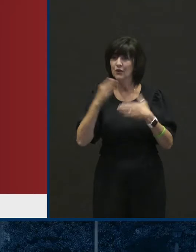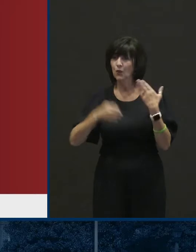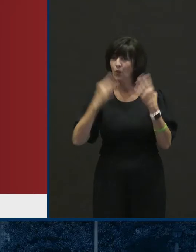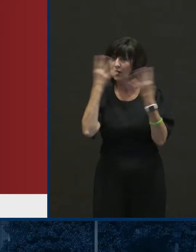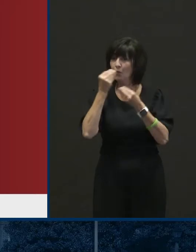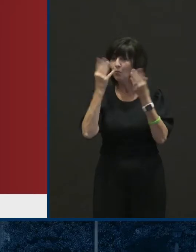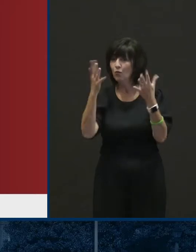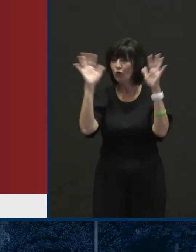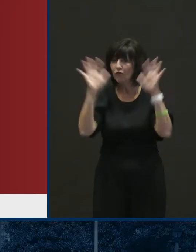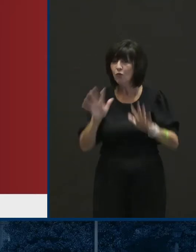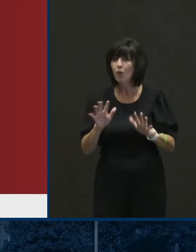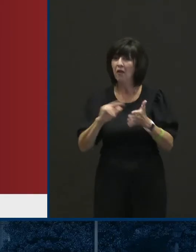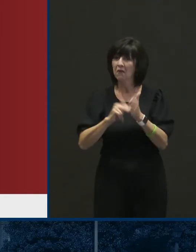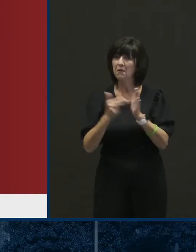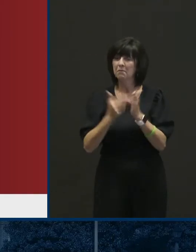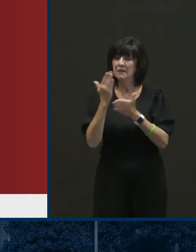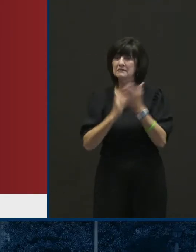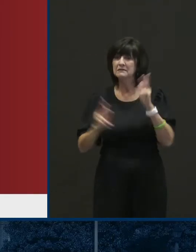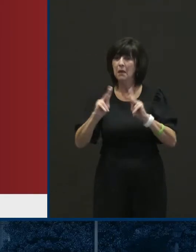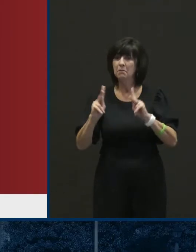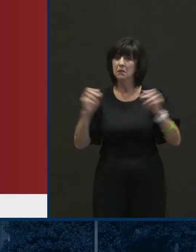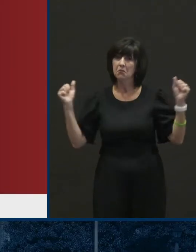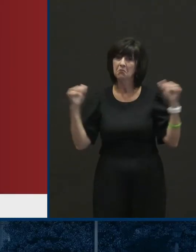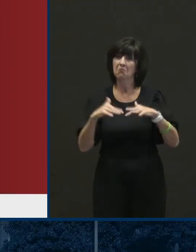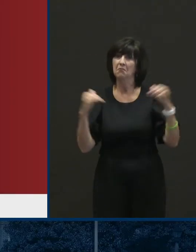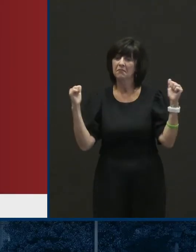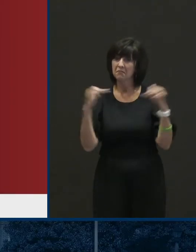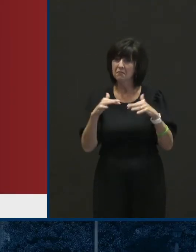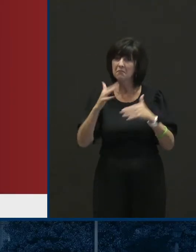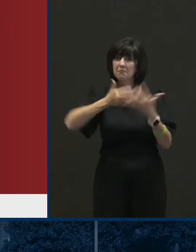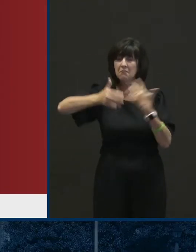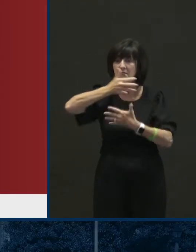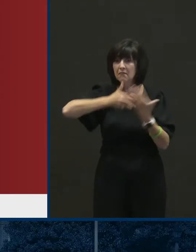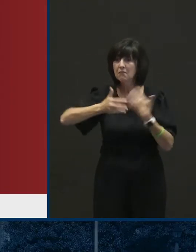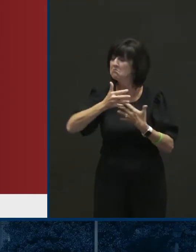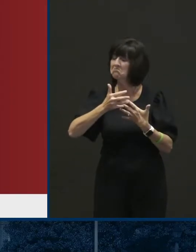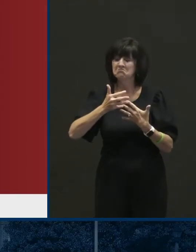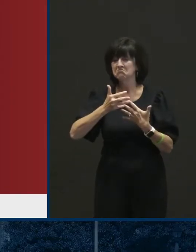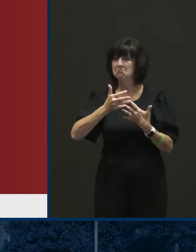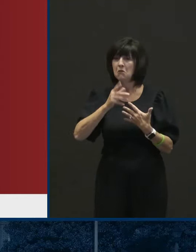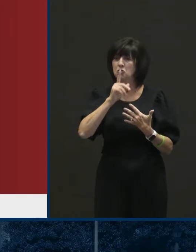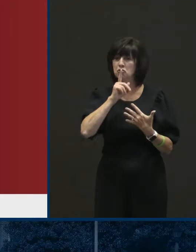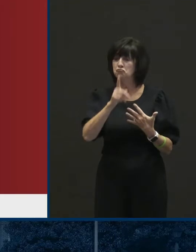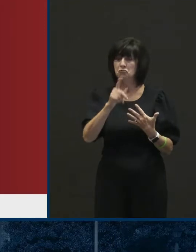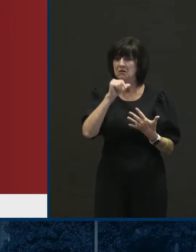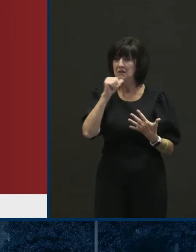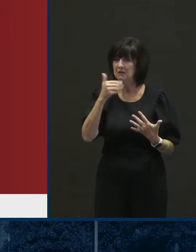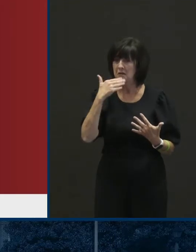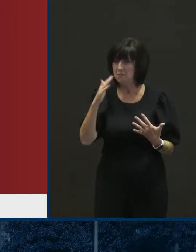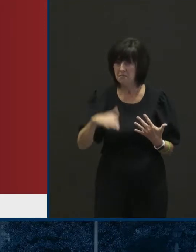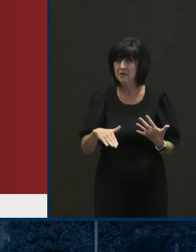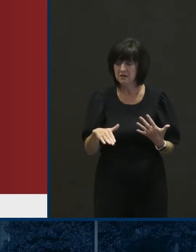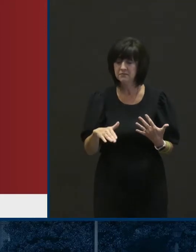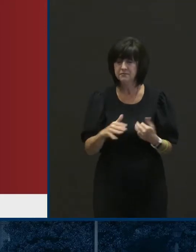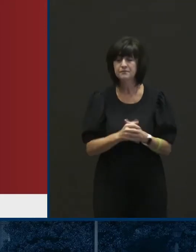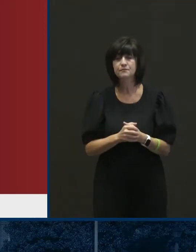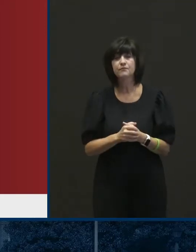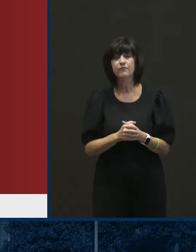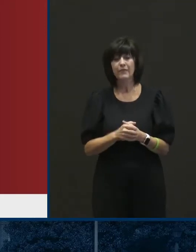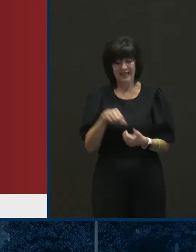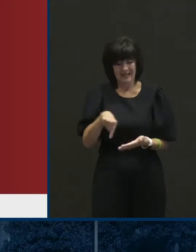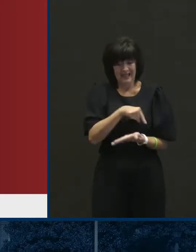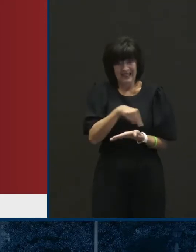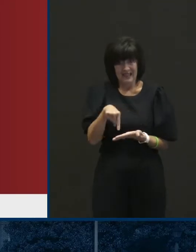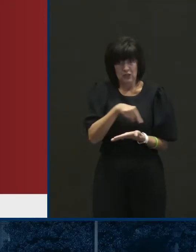but certainly not what it could have been. So this week we have gotten some feedback